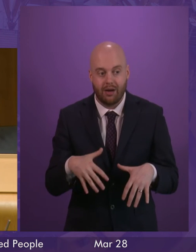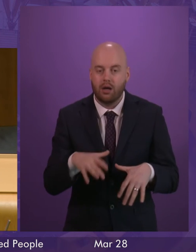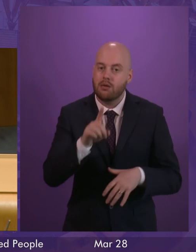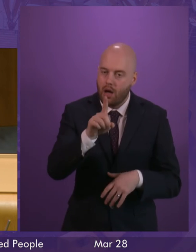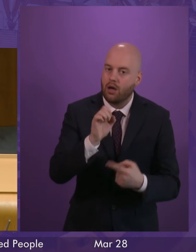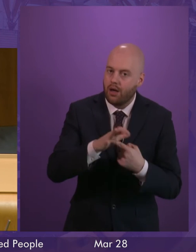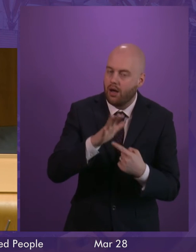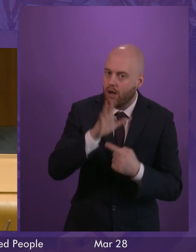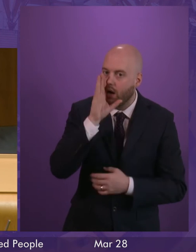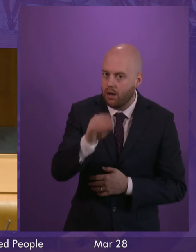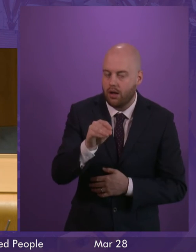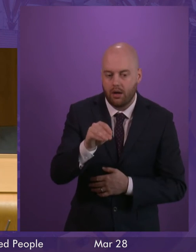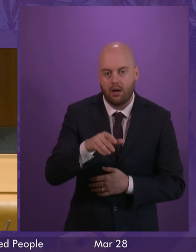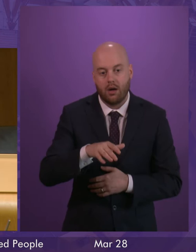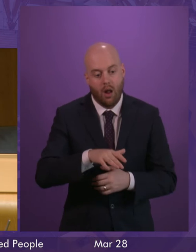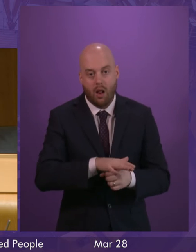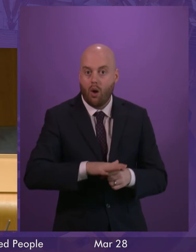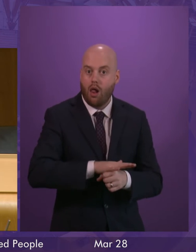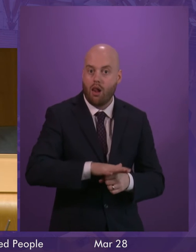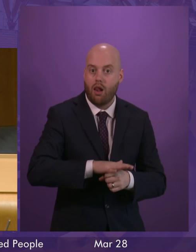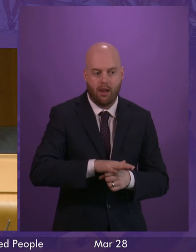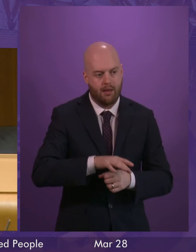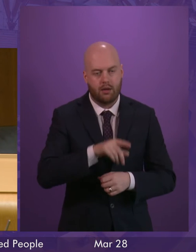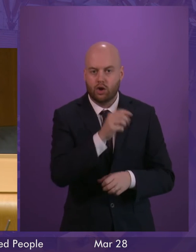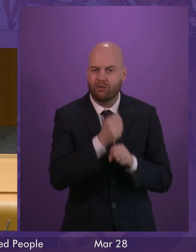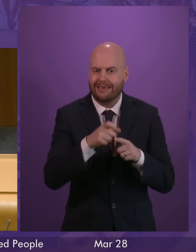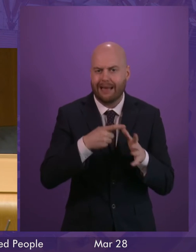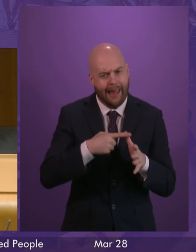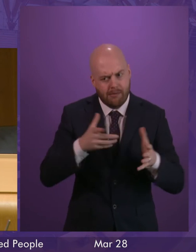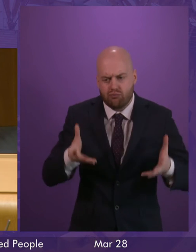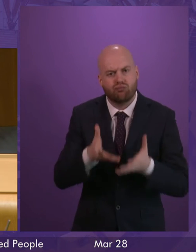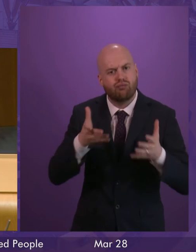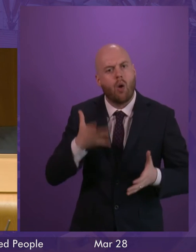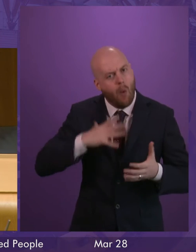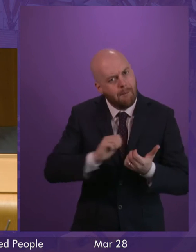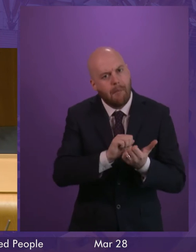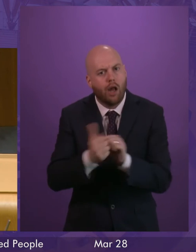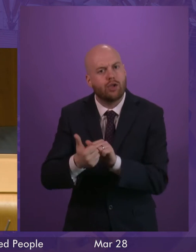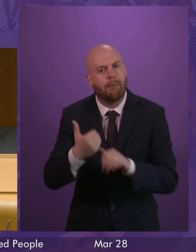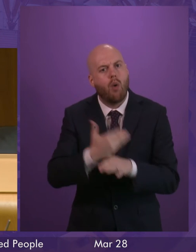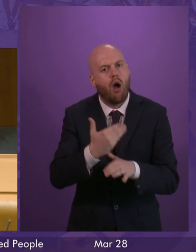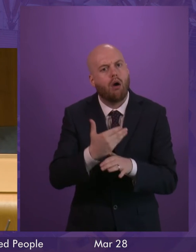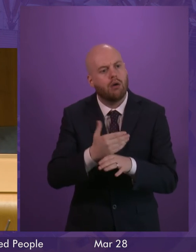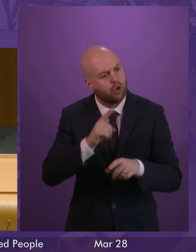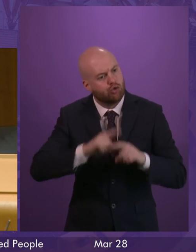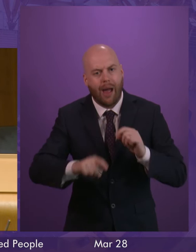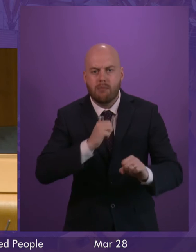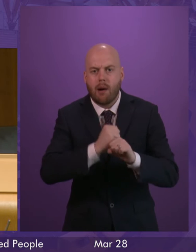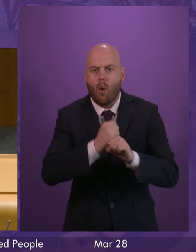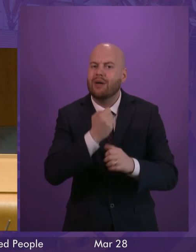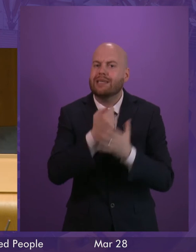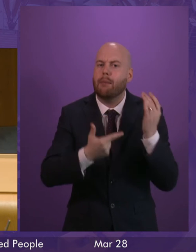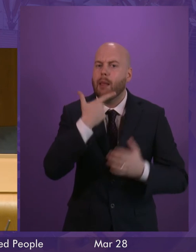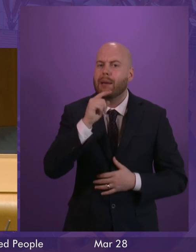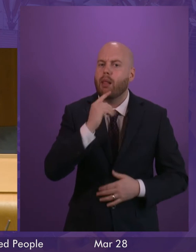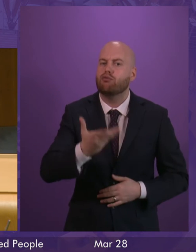this really is crucial, the GDA continues to drive partnership work to progress disabled people's rights and improve outcomes in Glasgow. I suppose